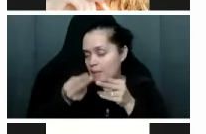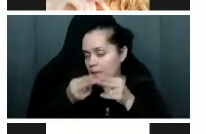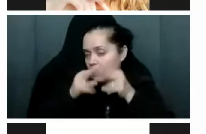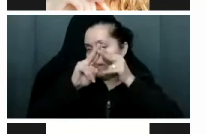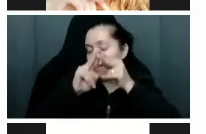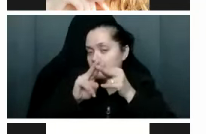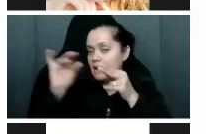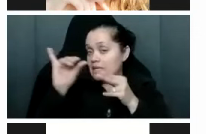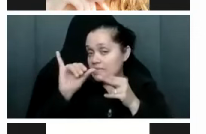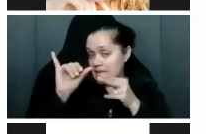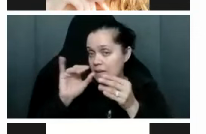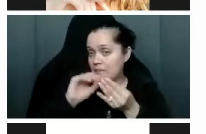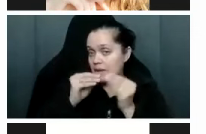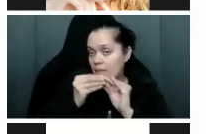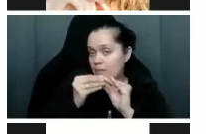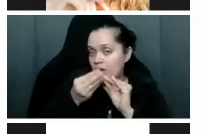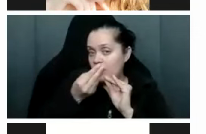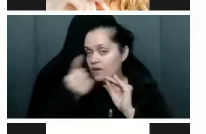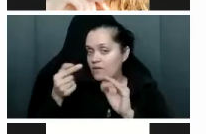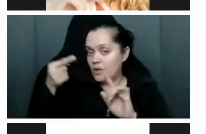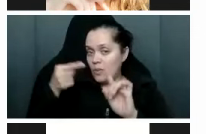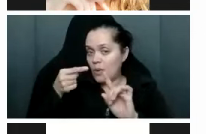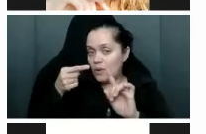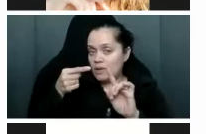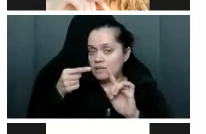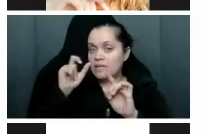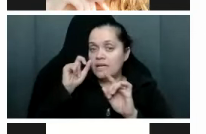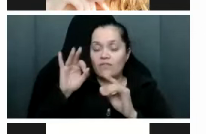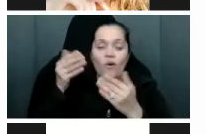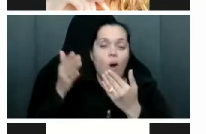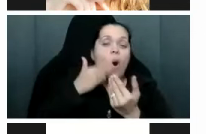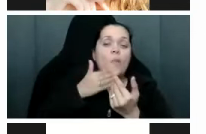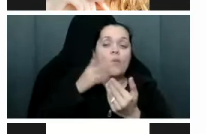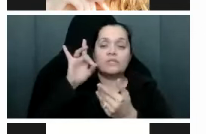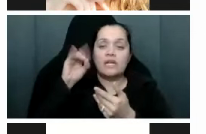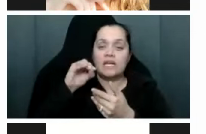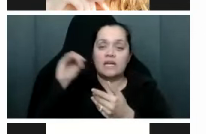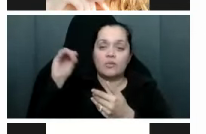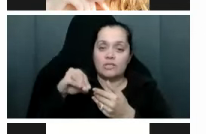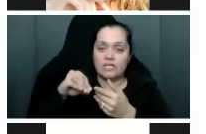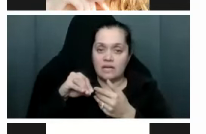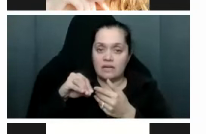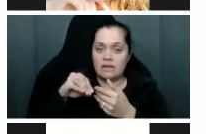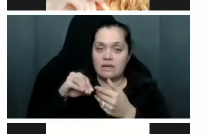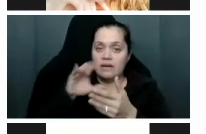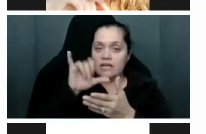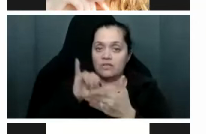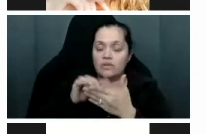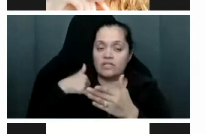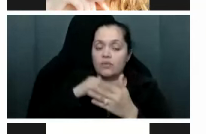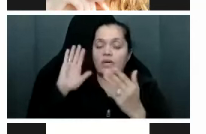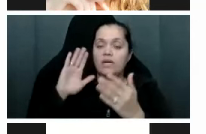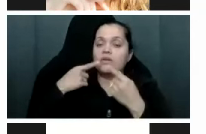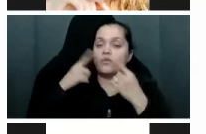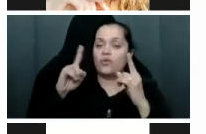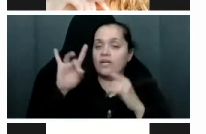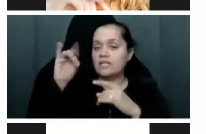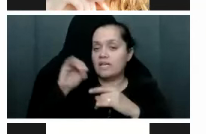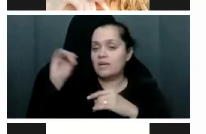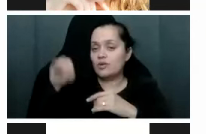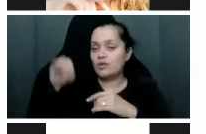same amount, just a few points. If we're almost to 80%, I do that so that we can reach